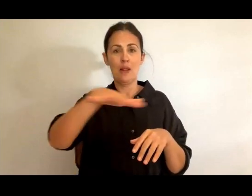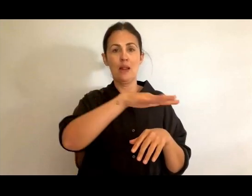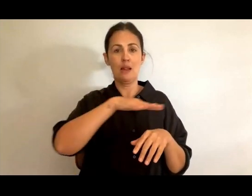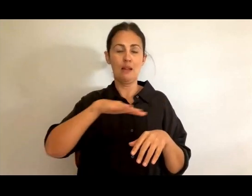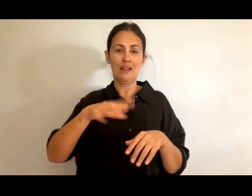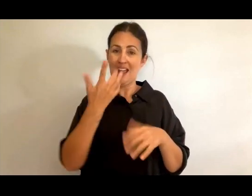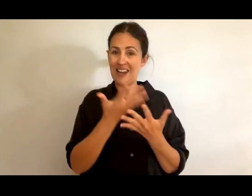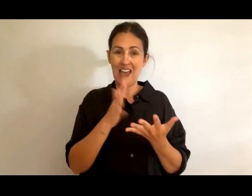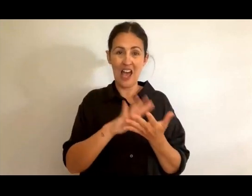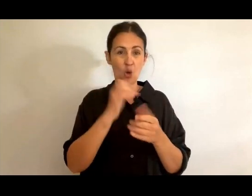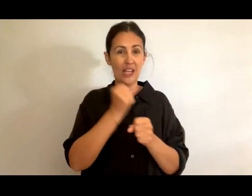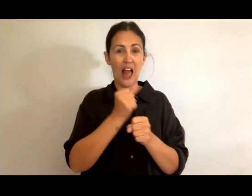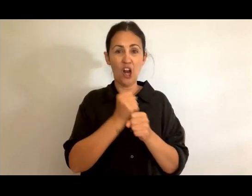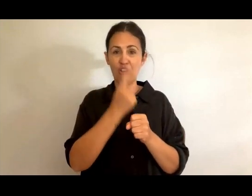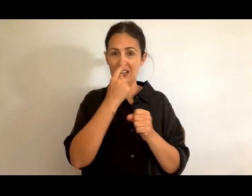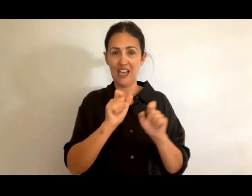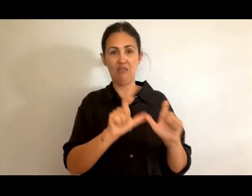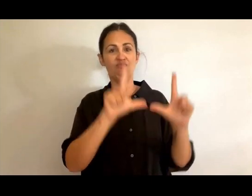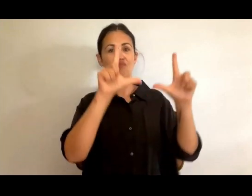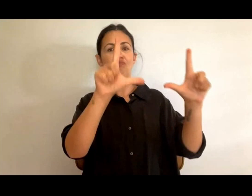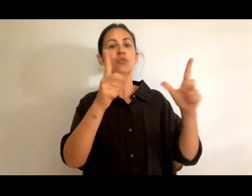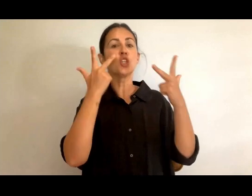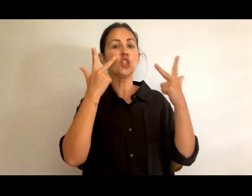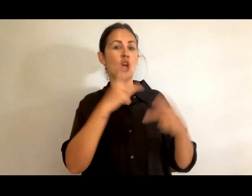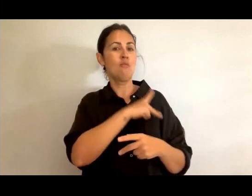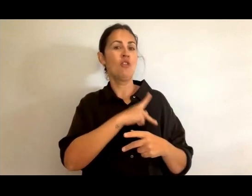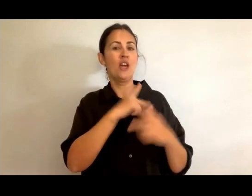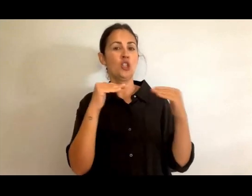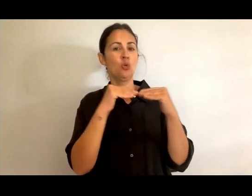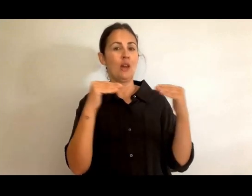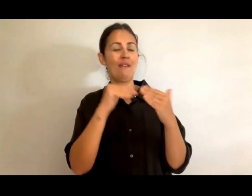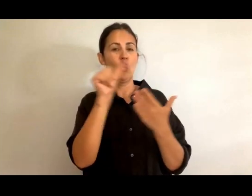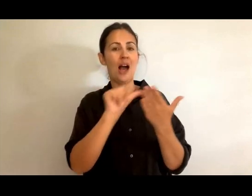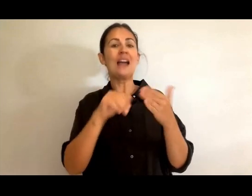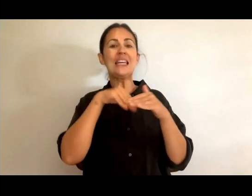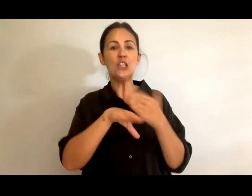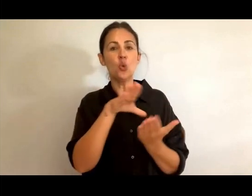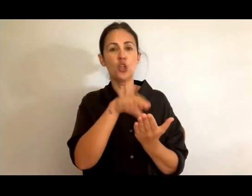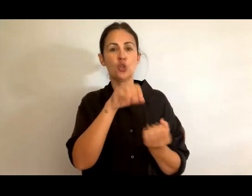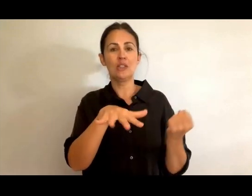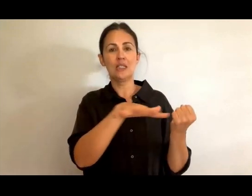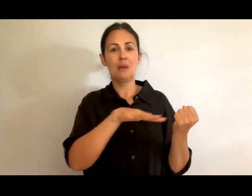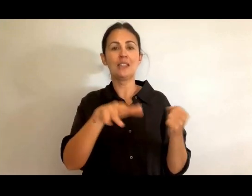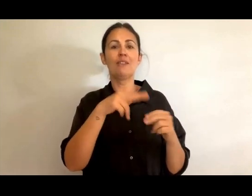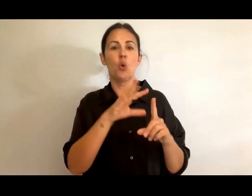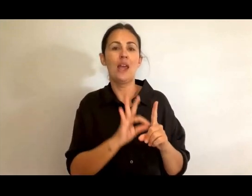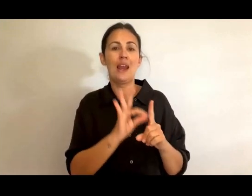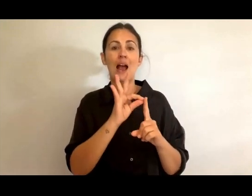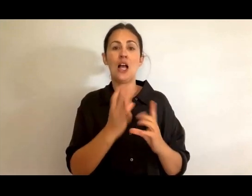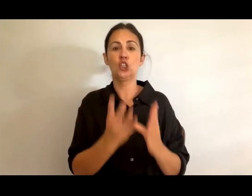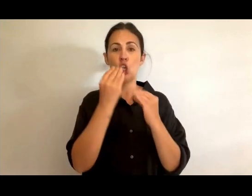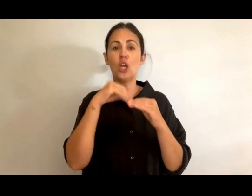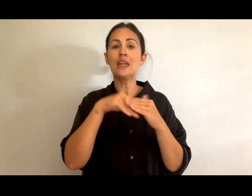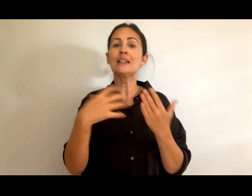and artistic practice into a student's own spaces to enhance their learning in a safe and welcoming environment.